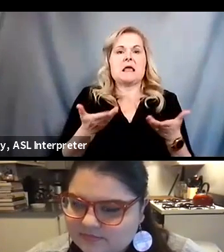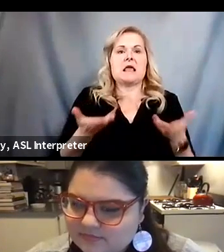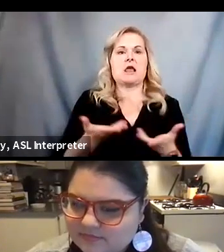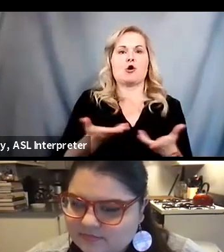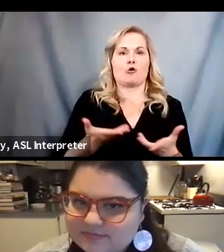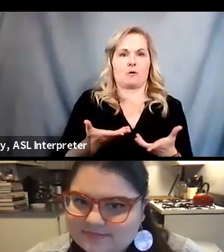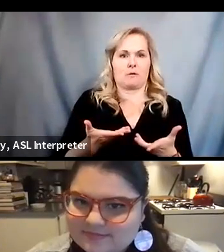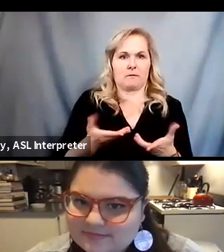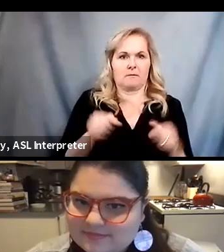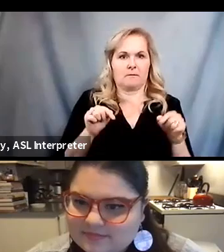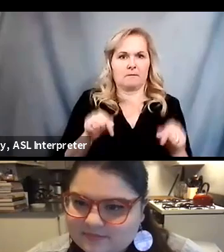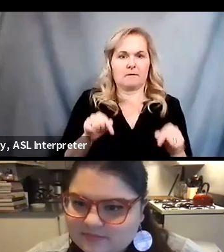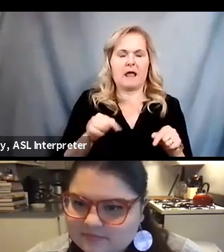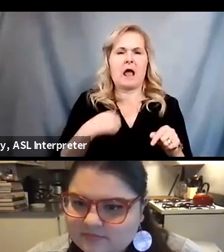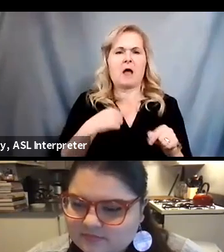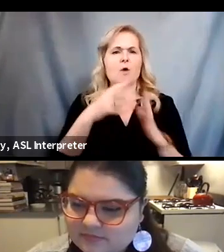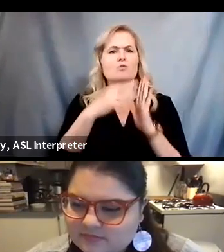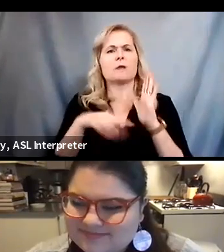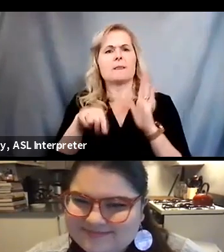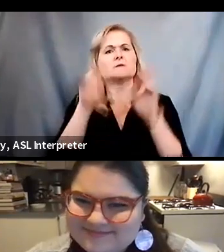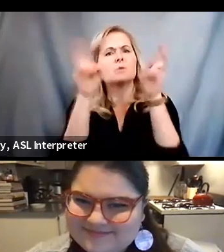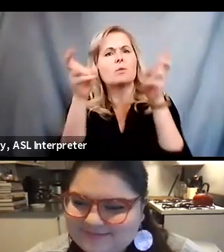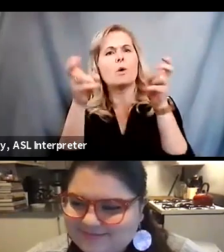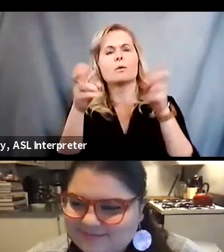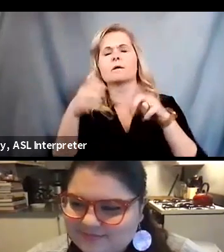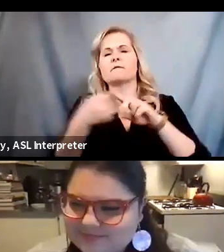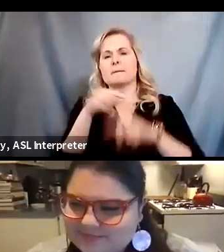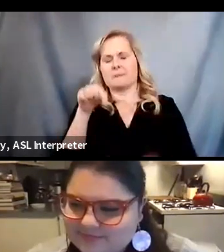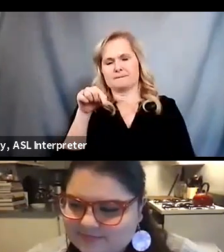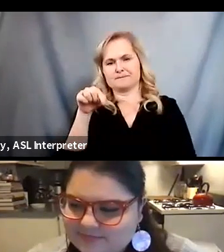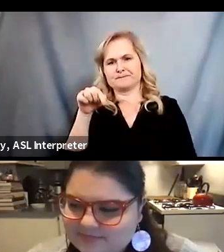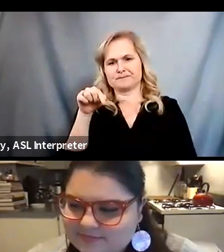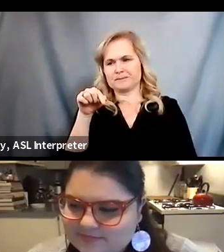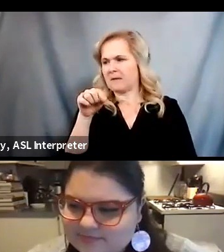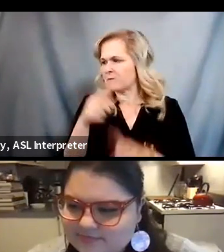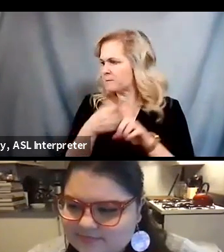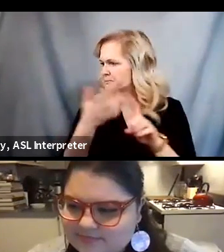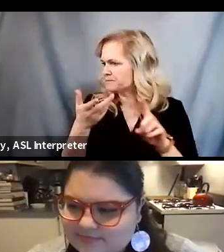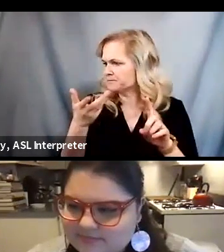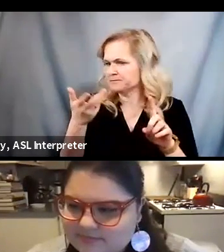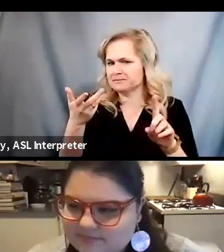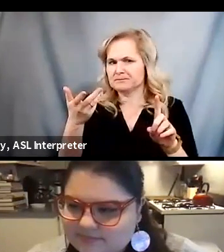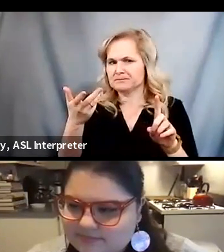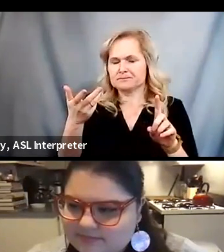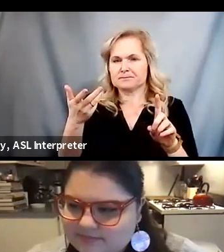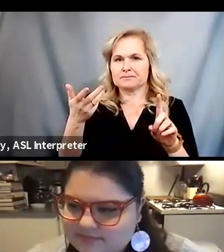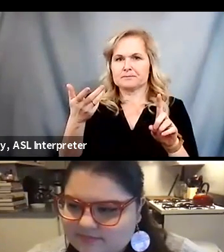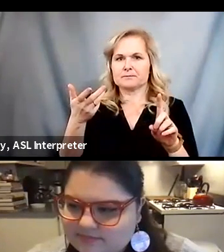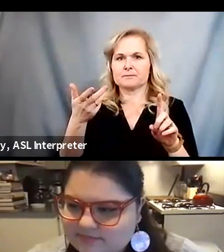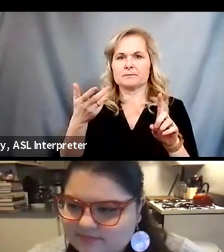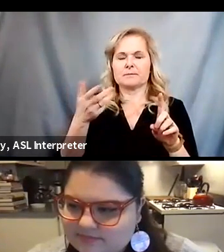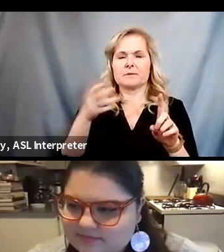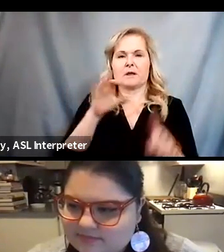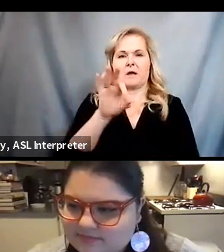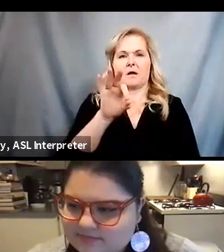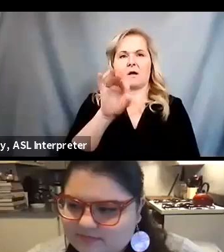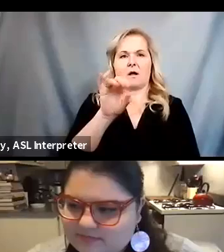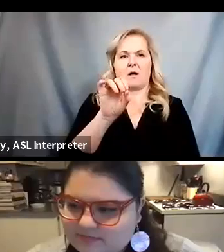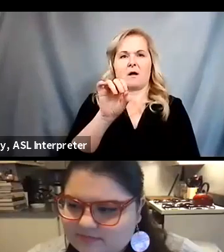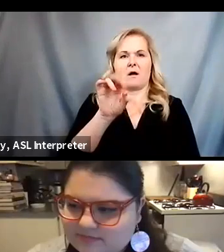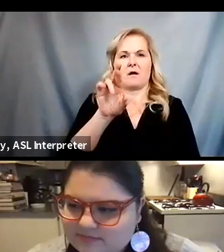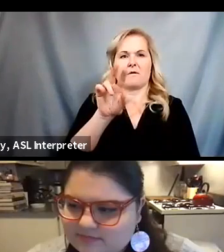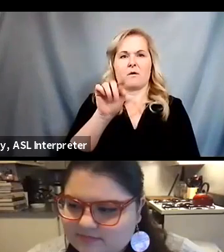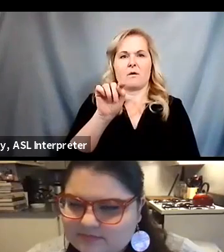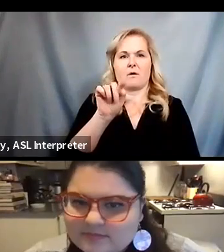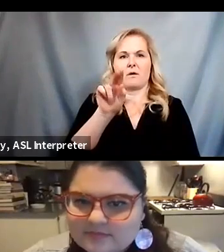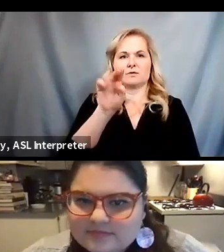want to read this quote from Fortune magazine is